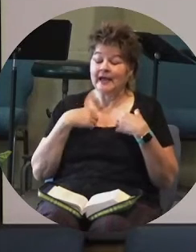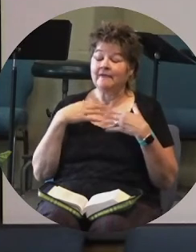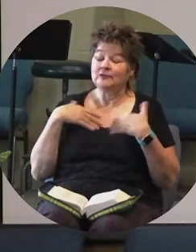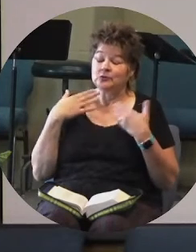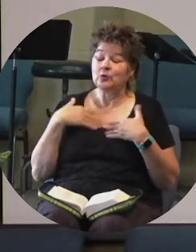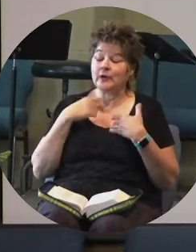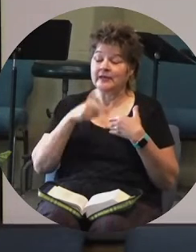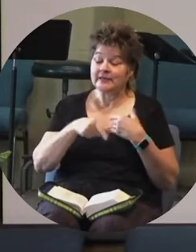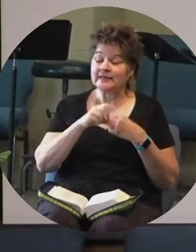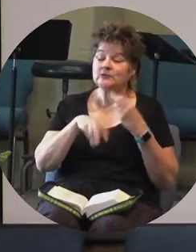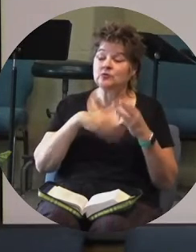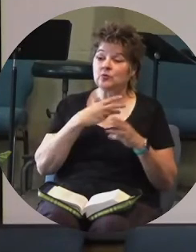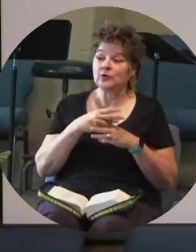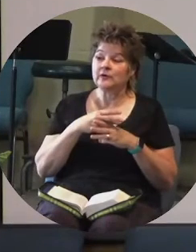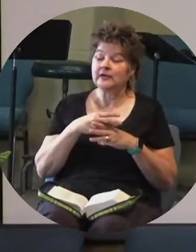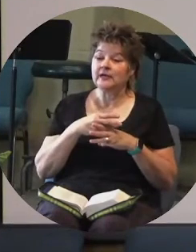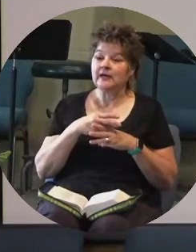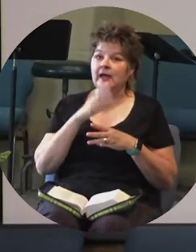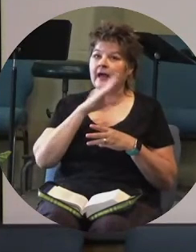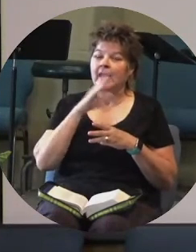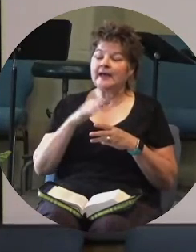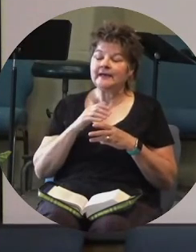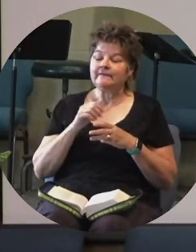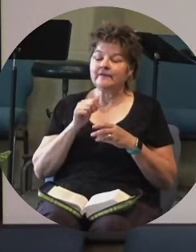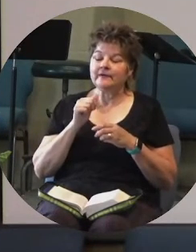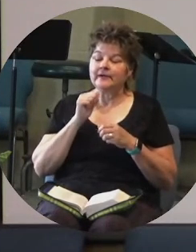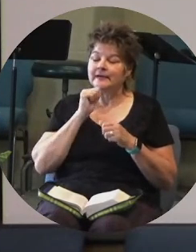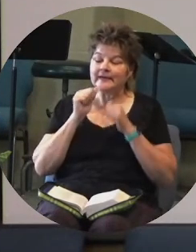you know, I never doubt that Paul